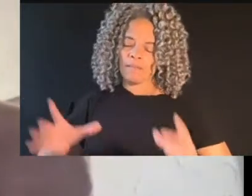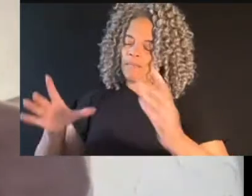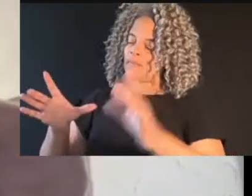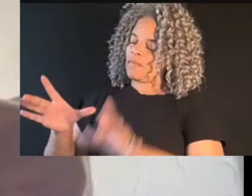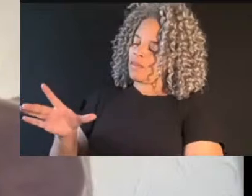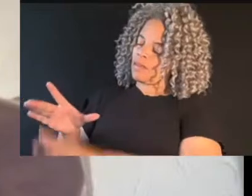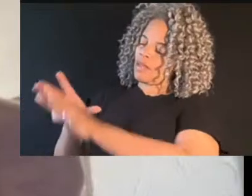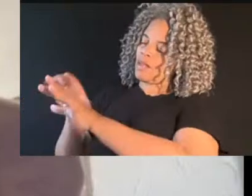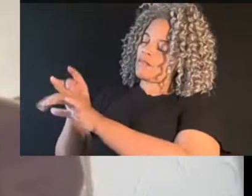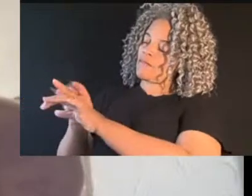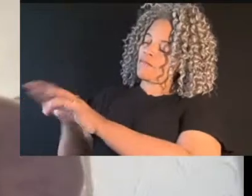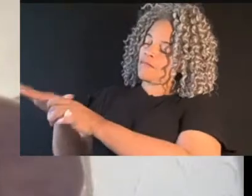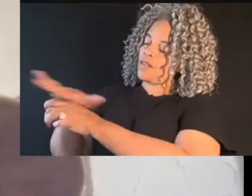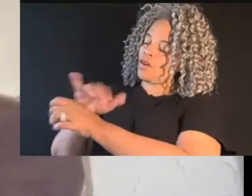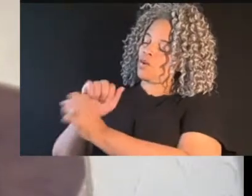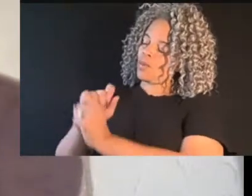gifts.